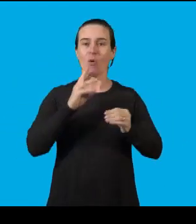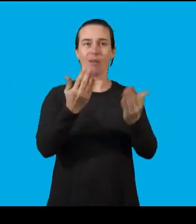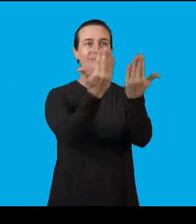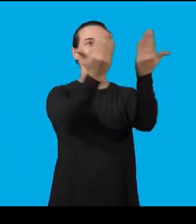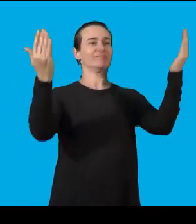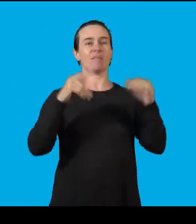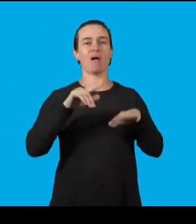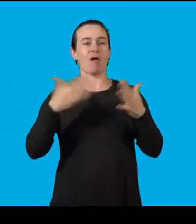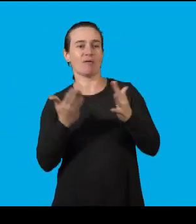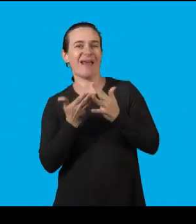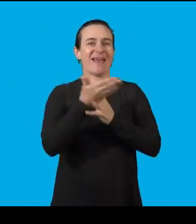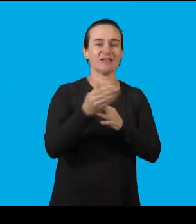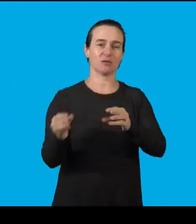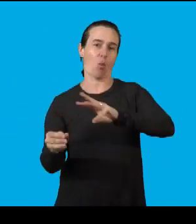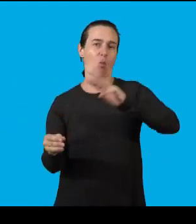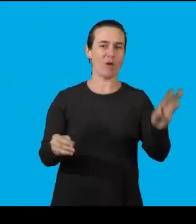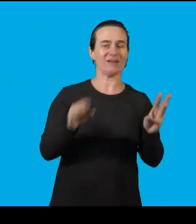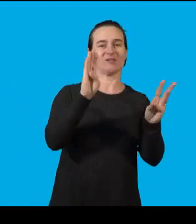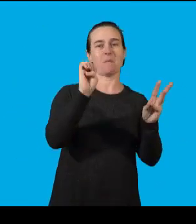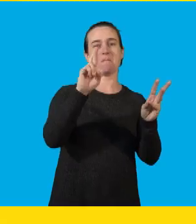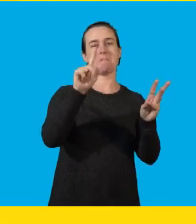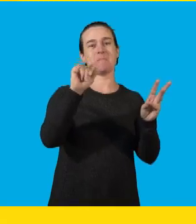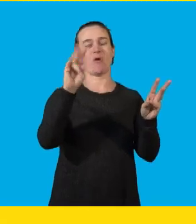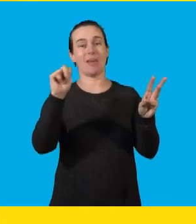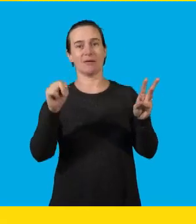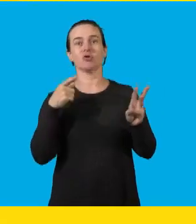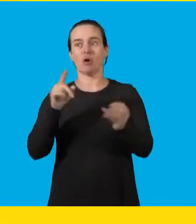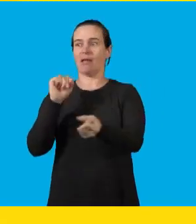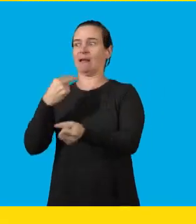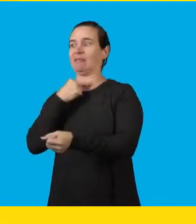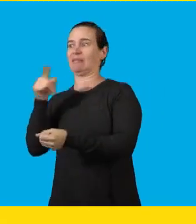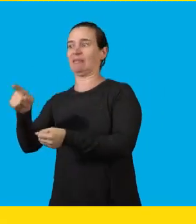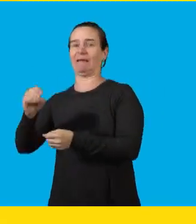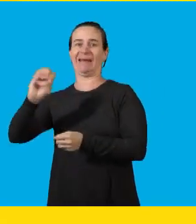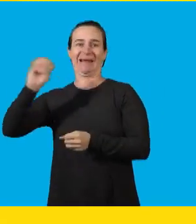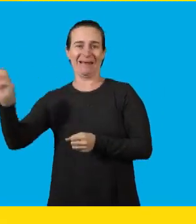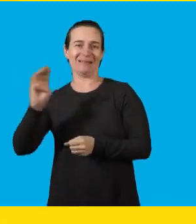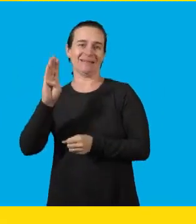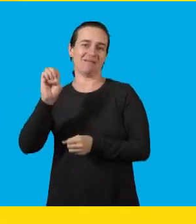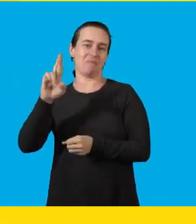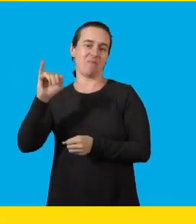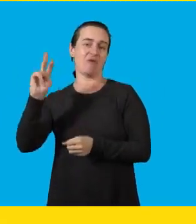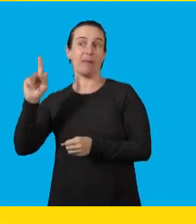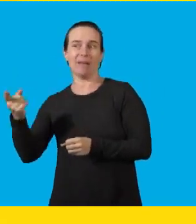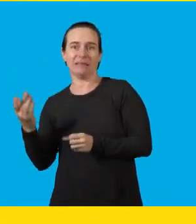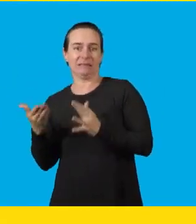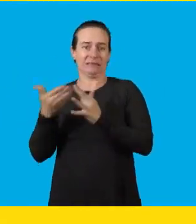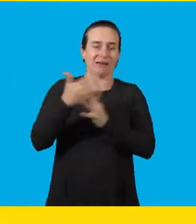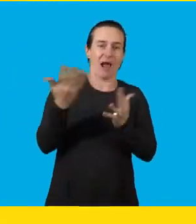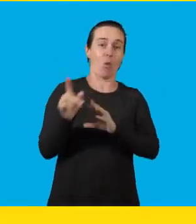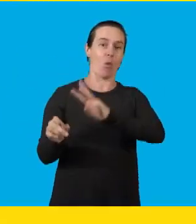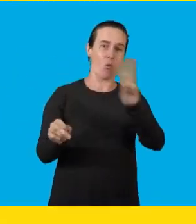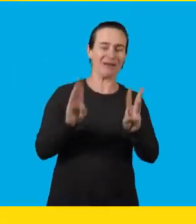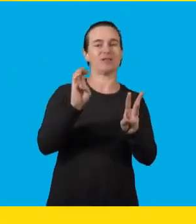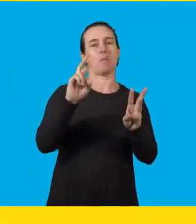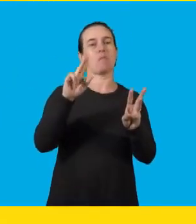implications of that, of having the city of Berlin situated on the Soviet zone. Okay, what would be the